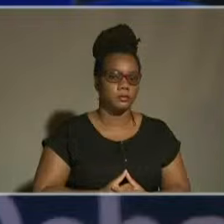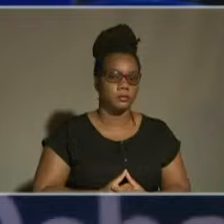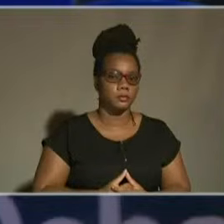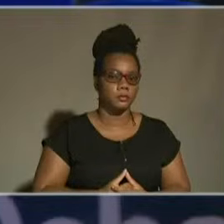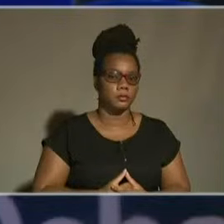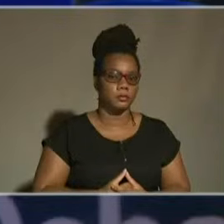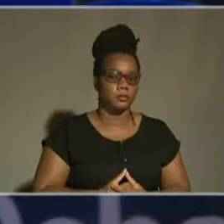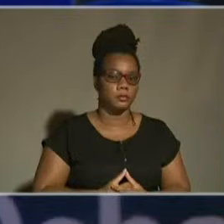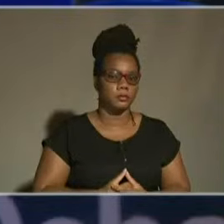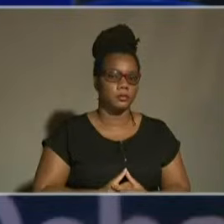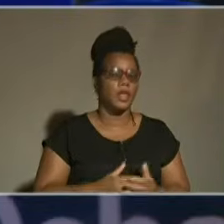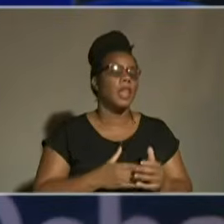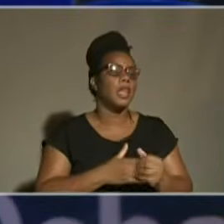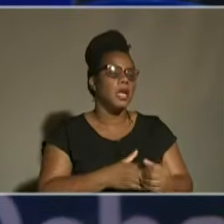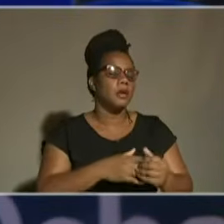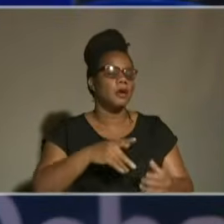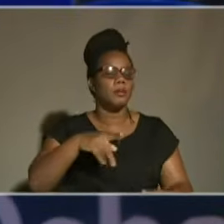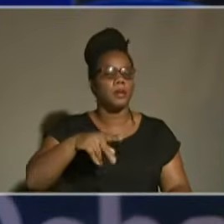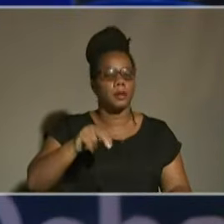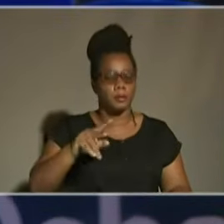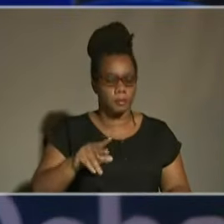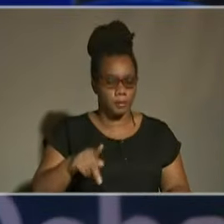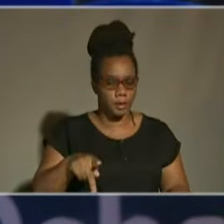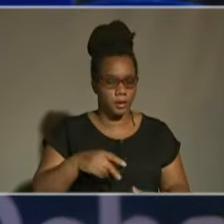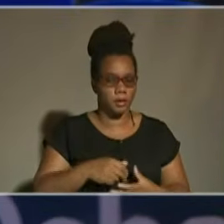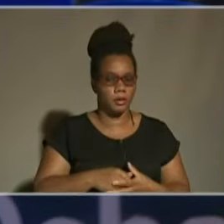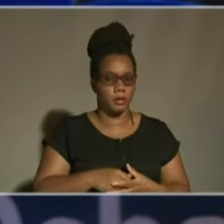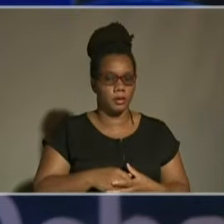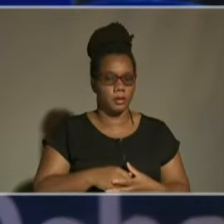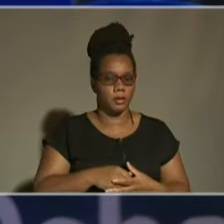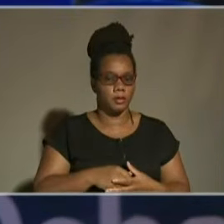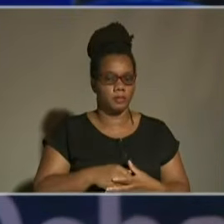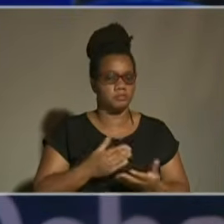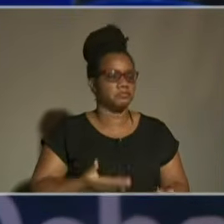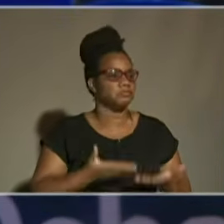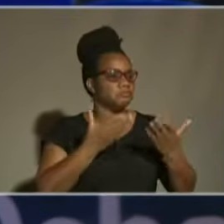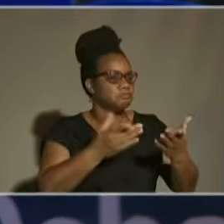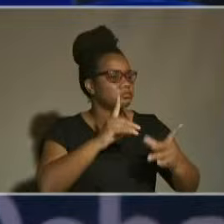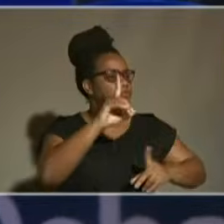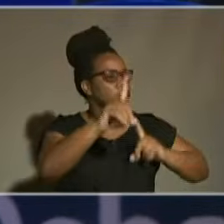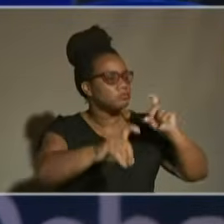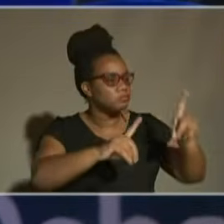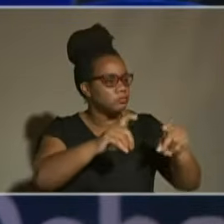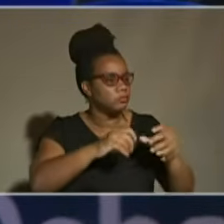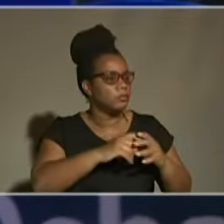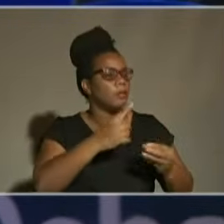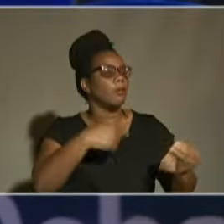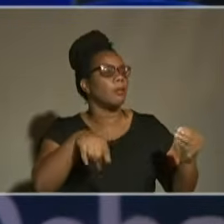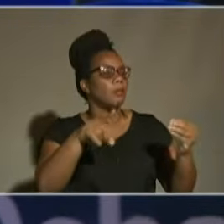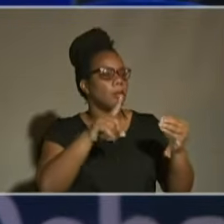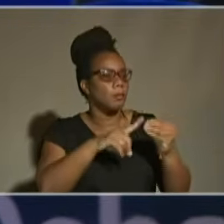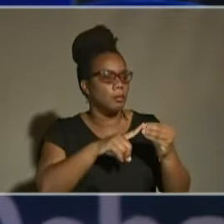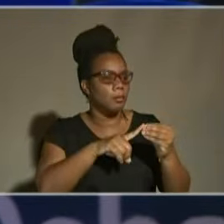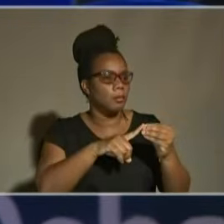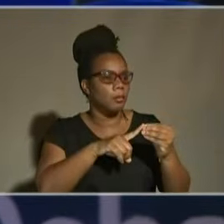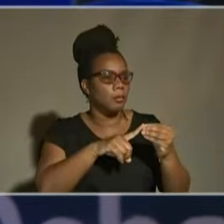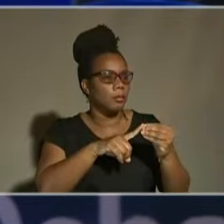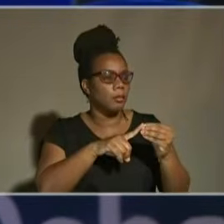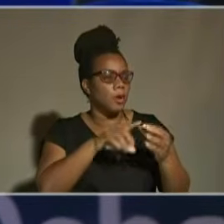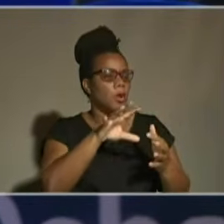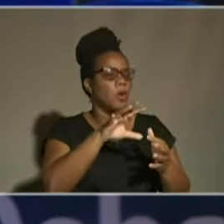the leader of the opposition raises questions about